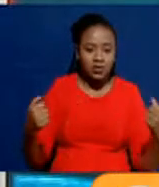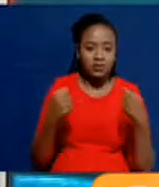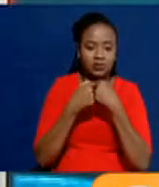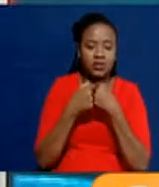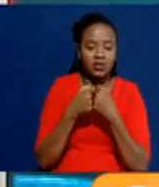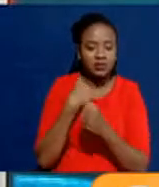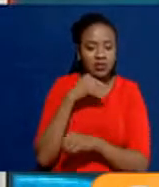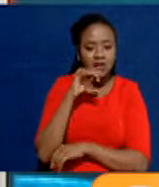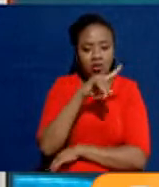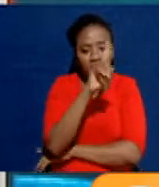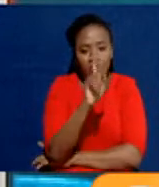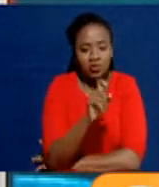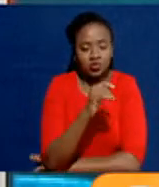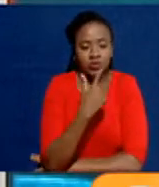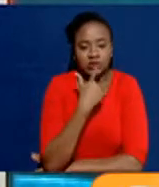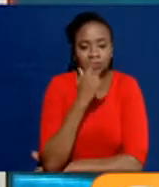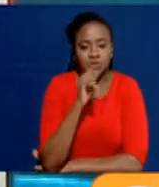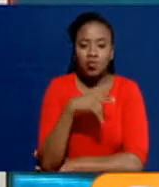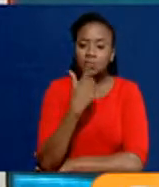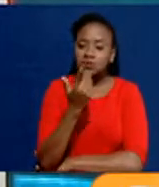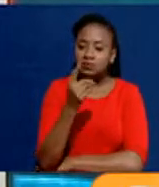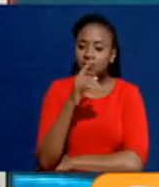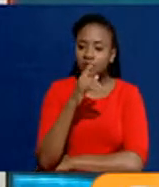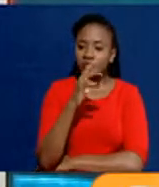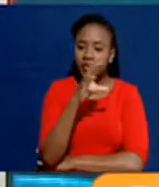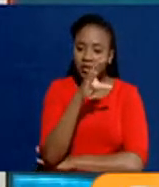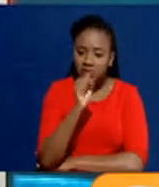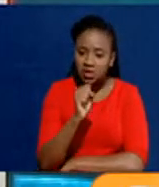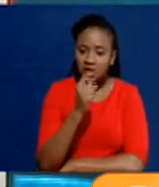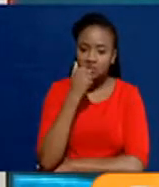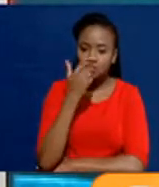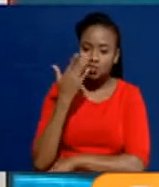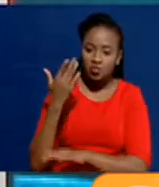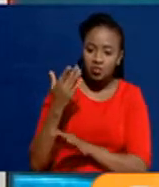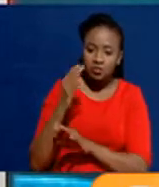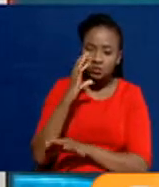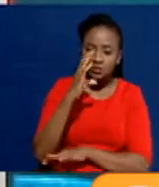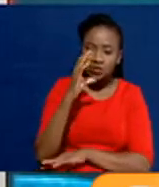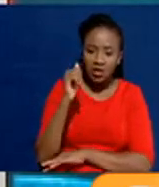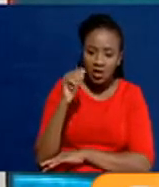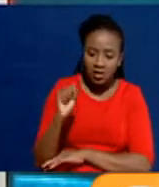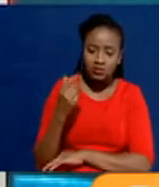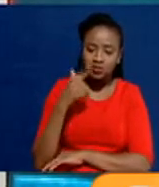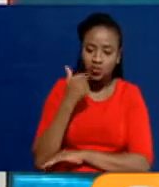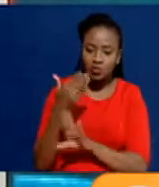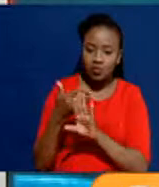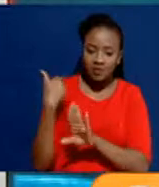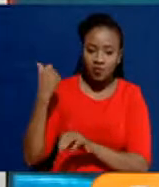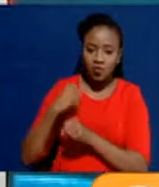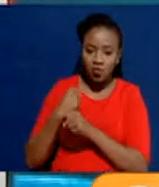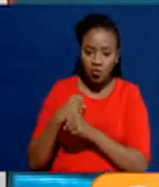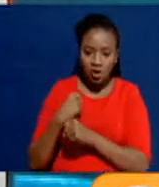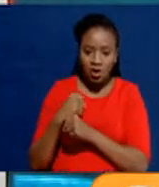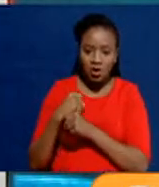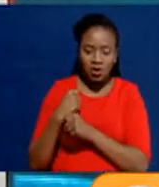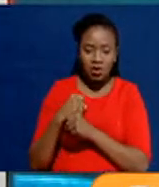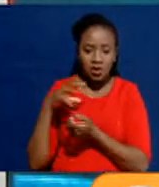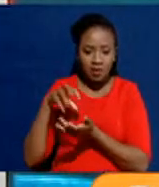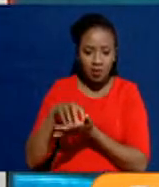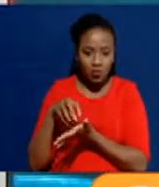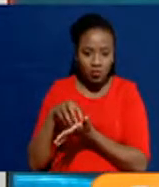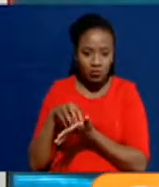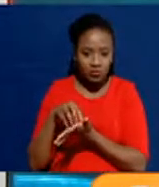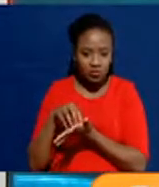cabinet secretaries who served in the first term of President Kenyatta, and they also continue to serve in the second term without going through parliamentary